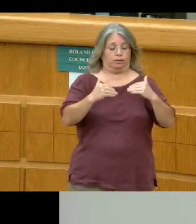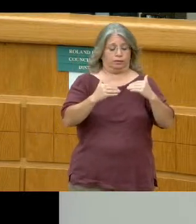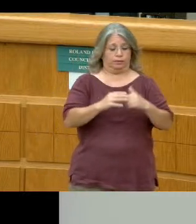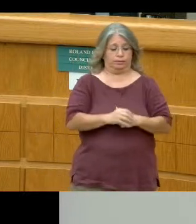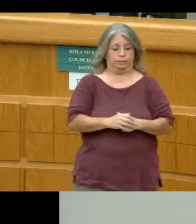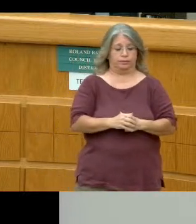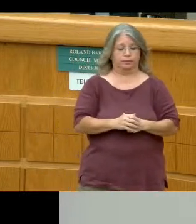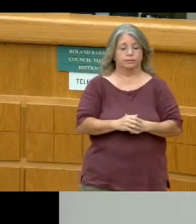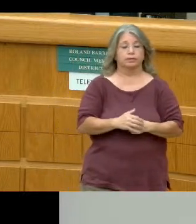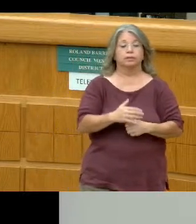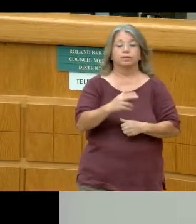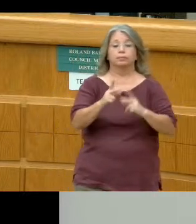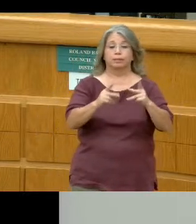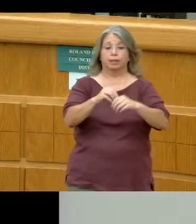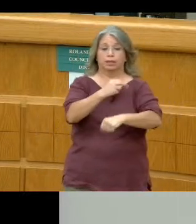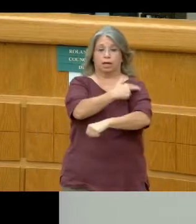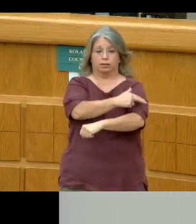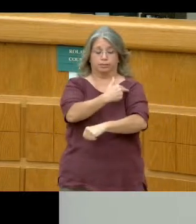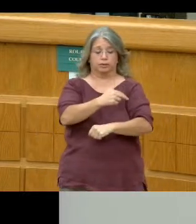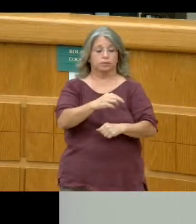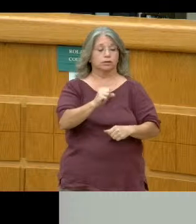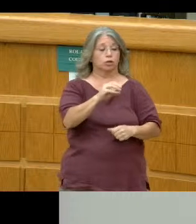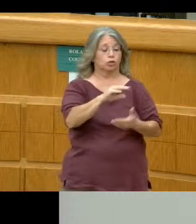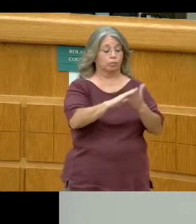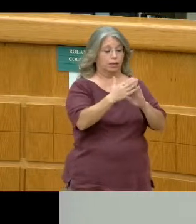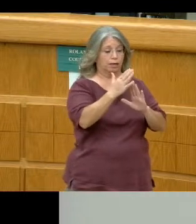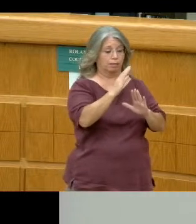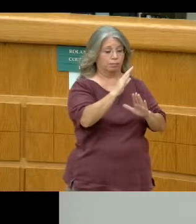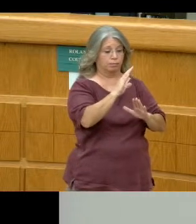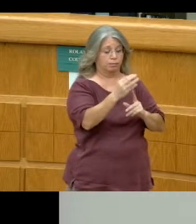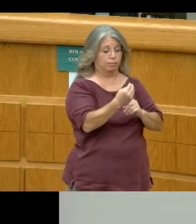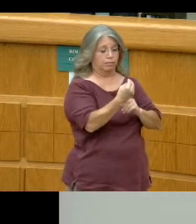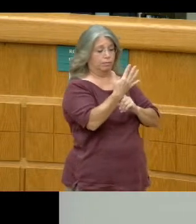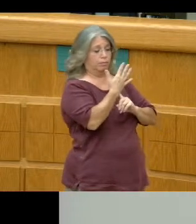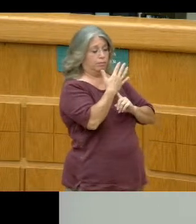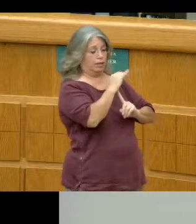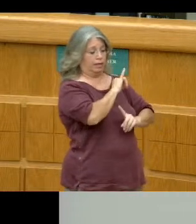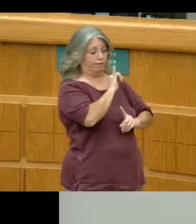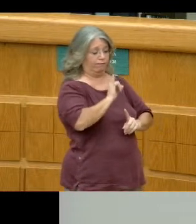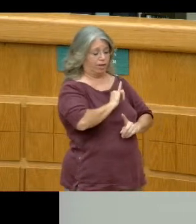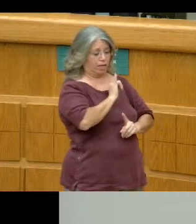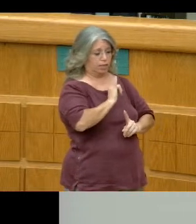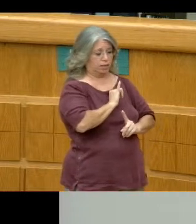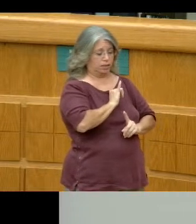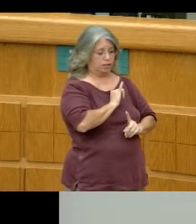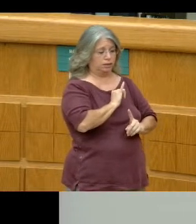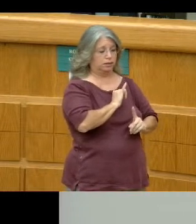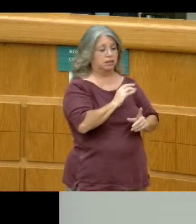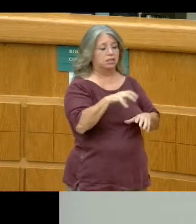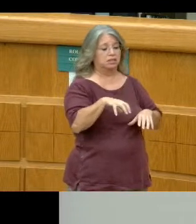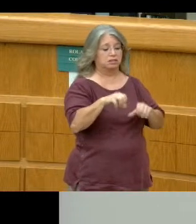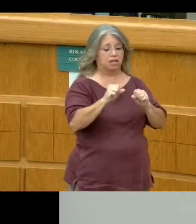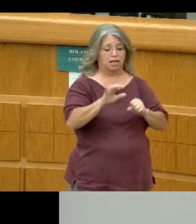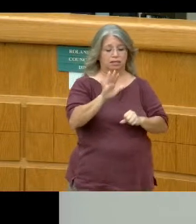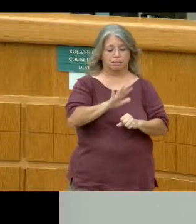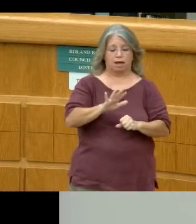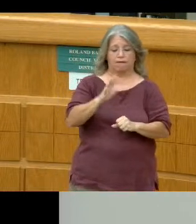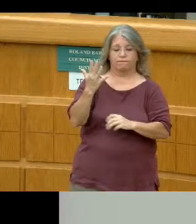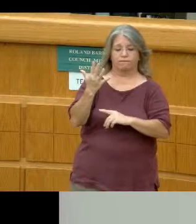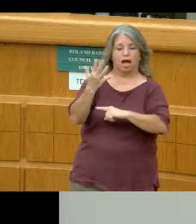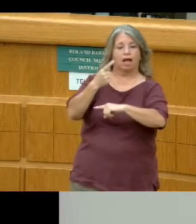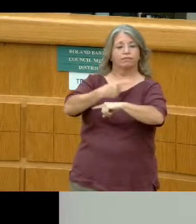way it works is you get infected with COVID, then it takes about 5 days before you start to become symptomatic, and then you